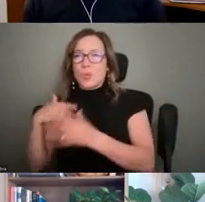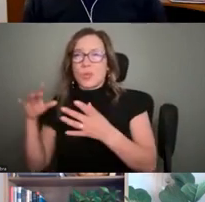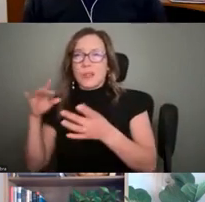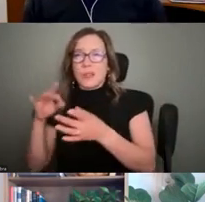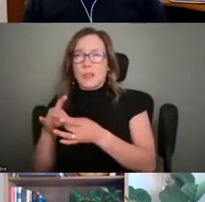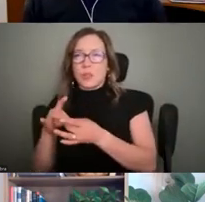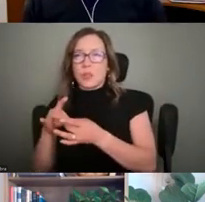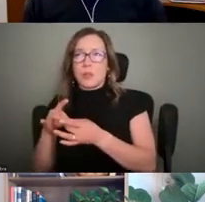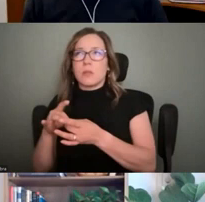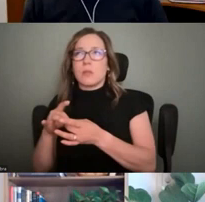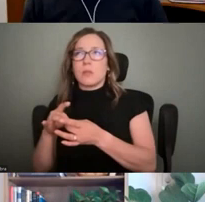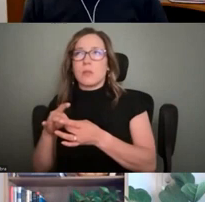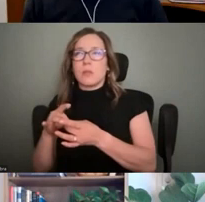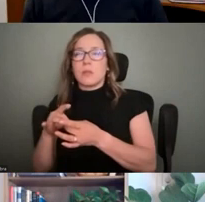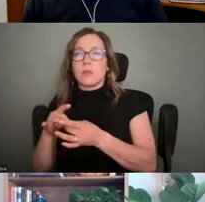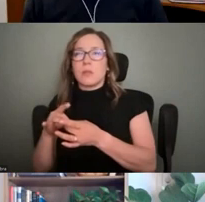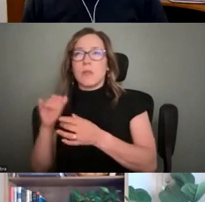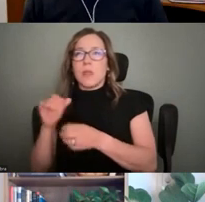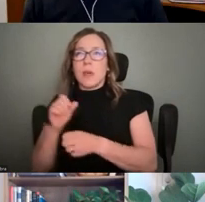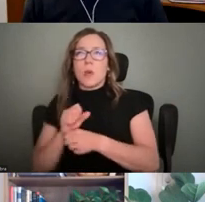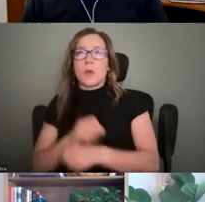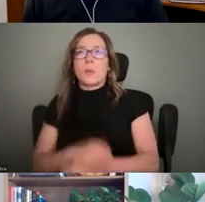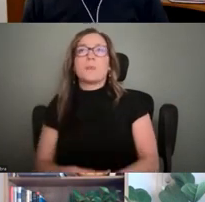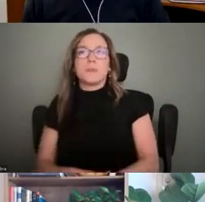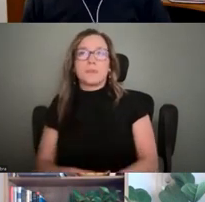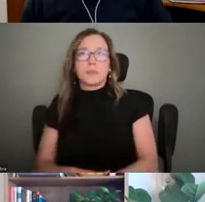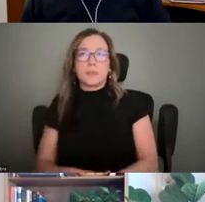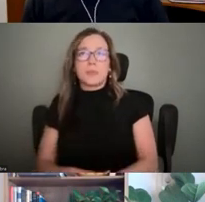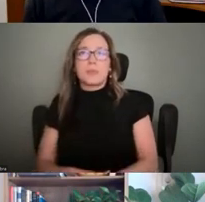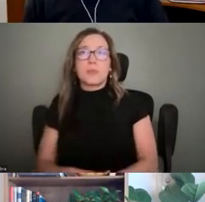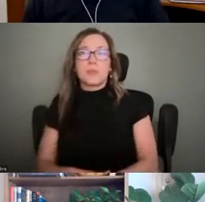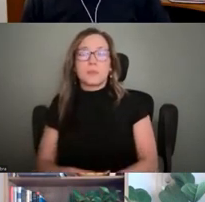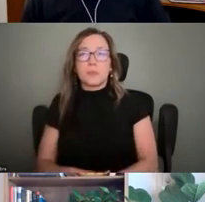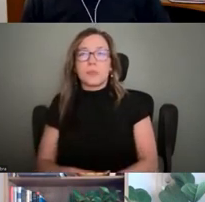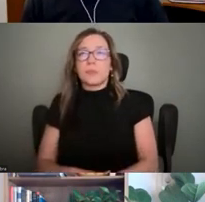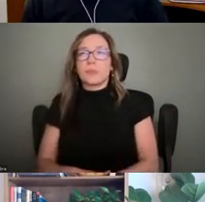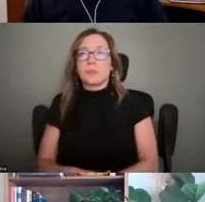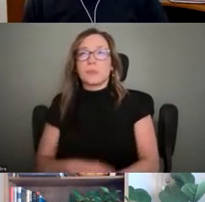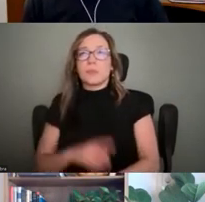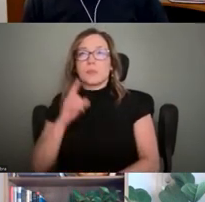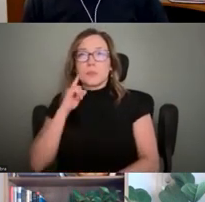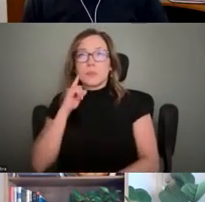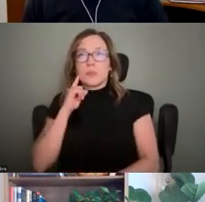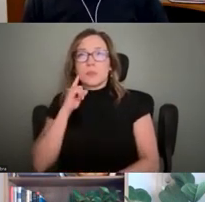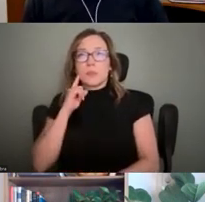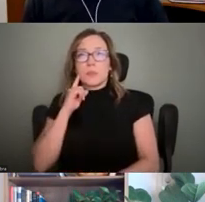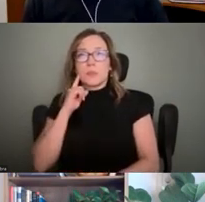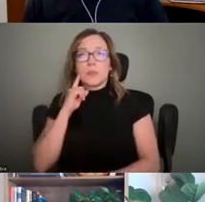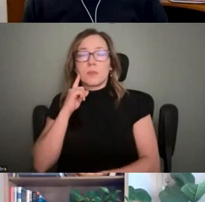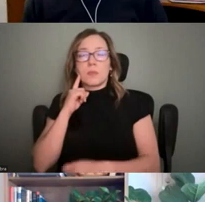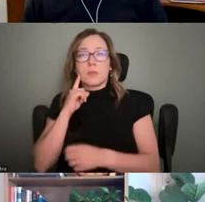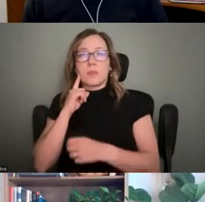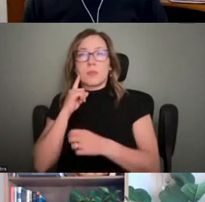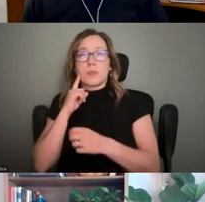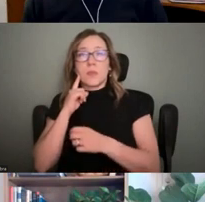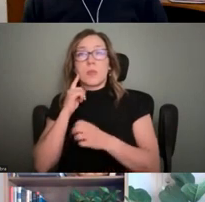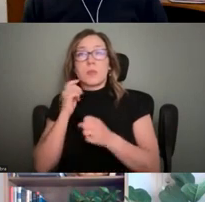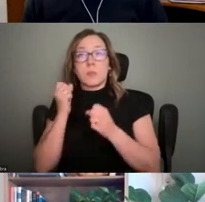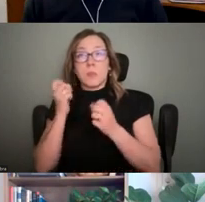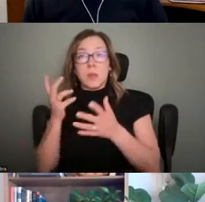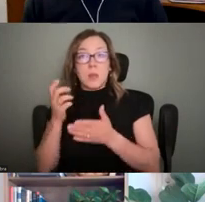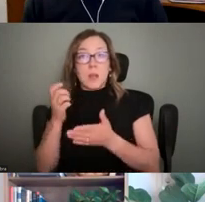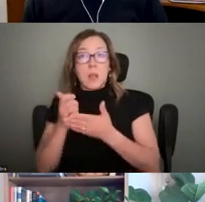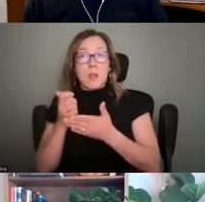aspects of that work. And I think there are a number of very helpful tools on